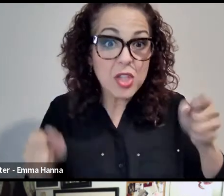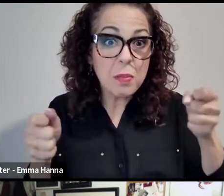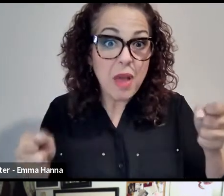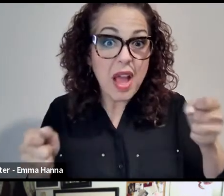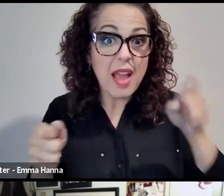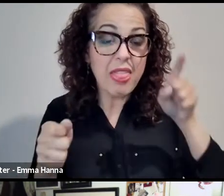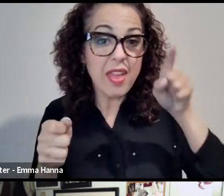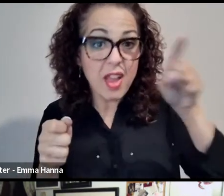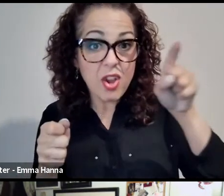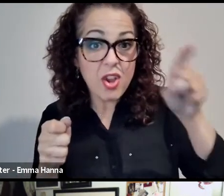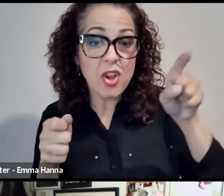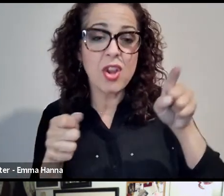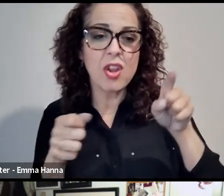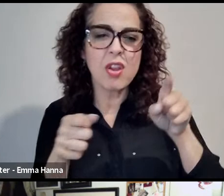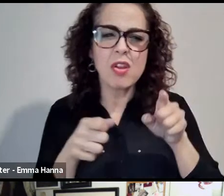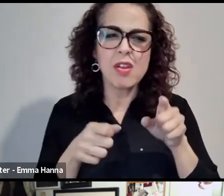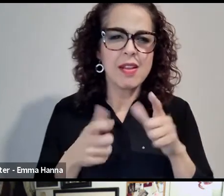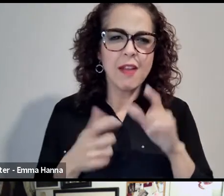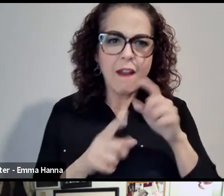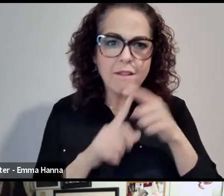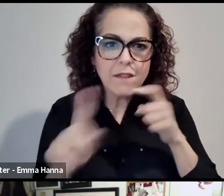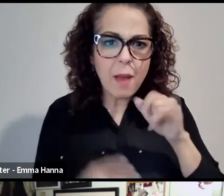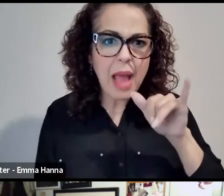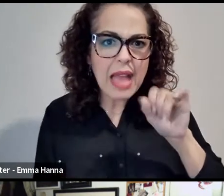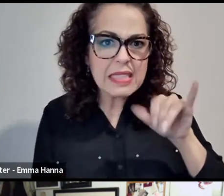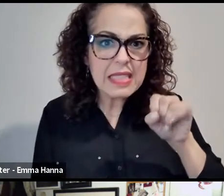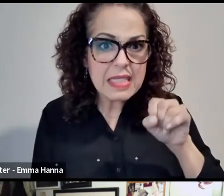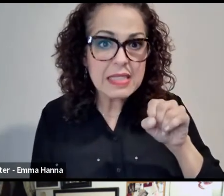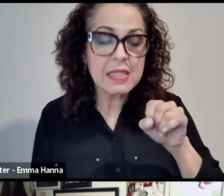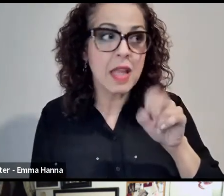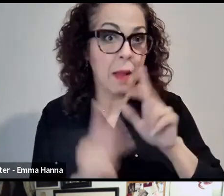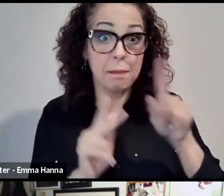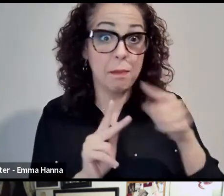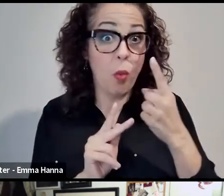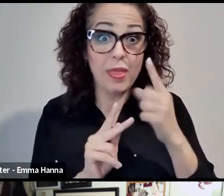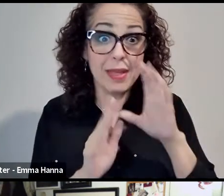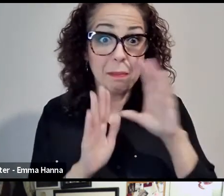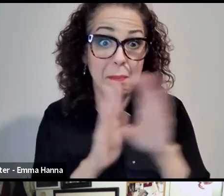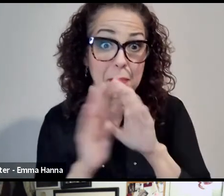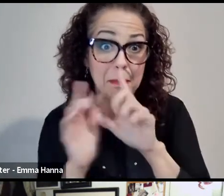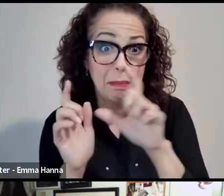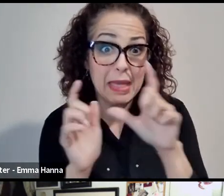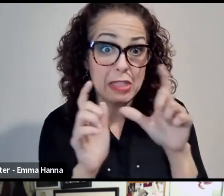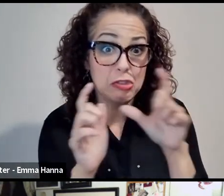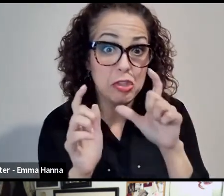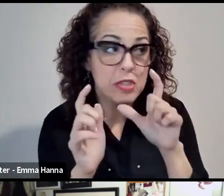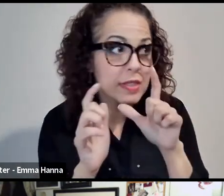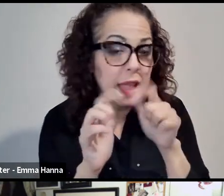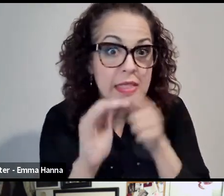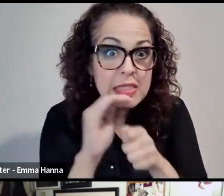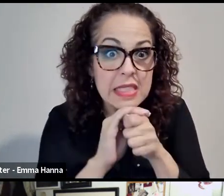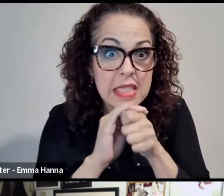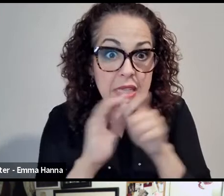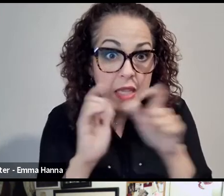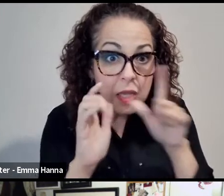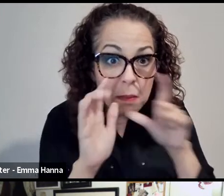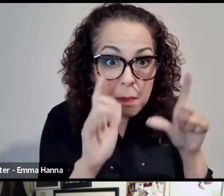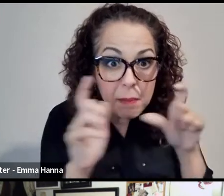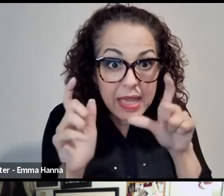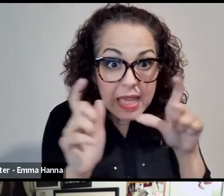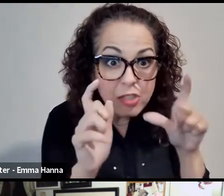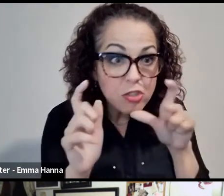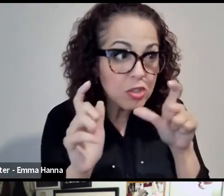to sneak at great risk and get to Mali so Mali could represent them and that we could see them. And there's